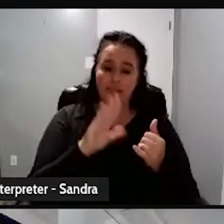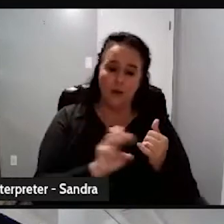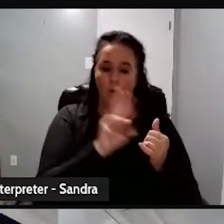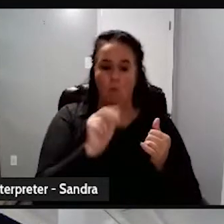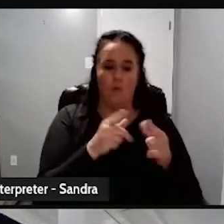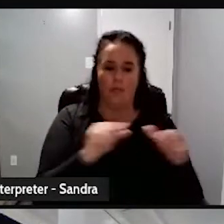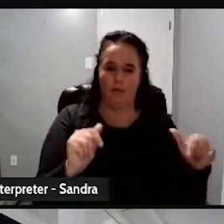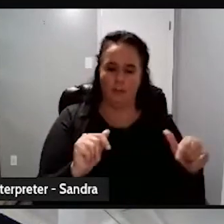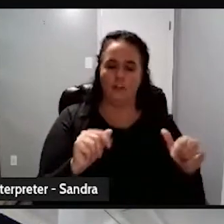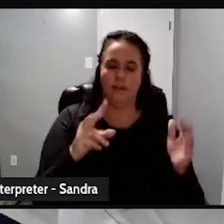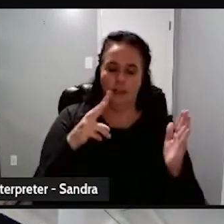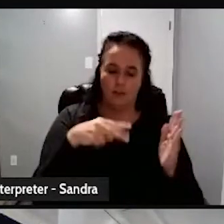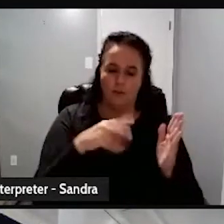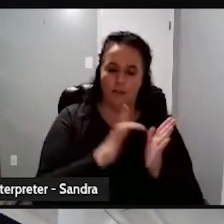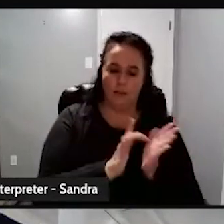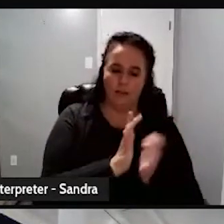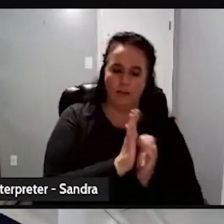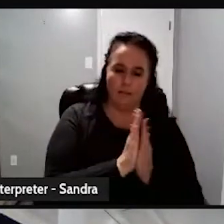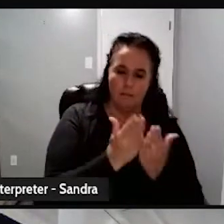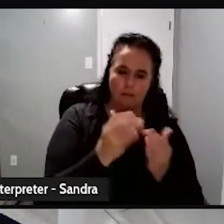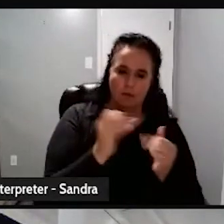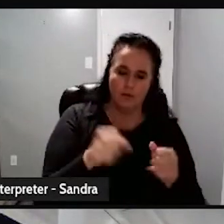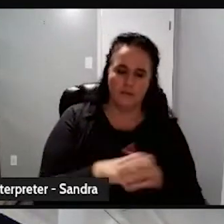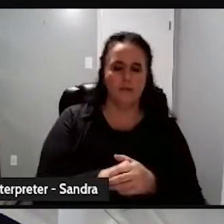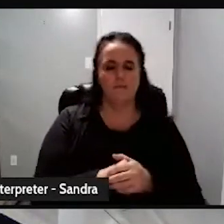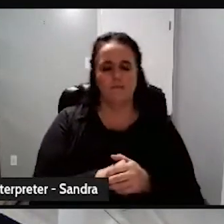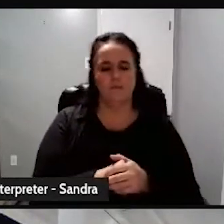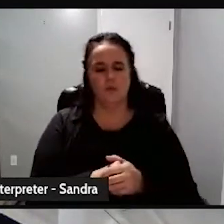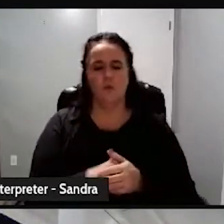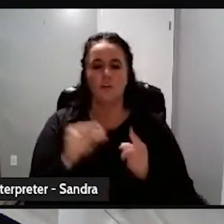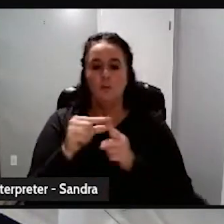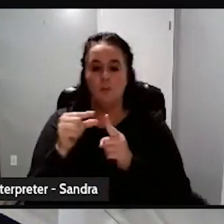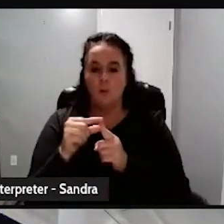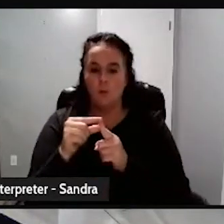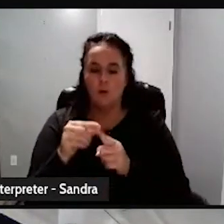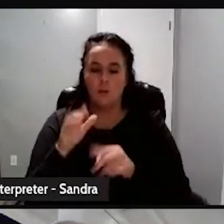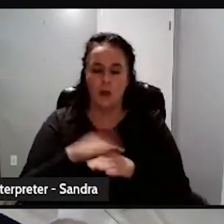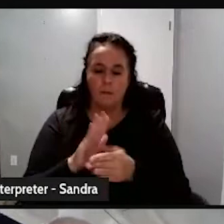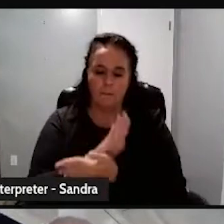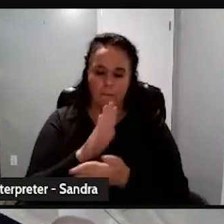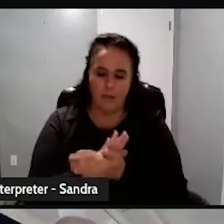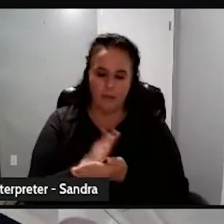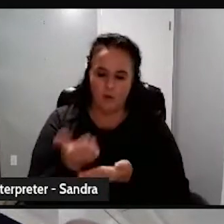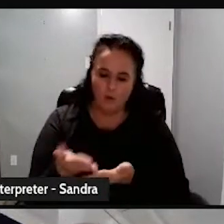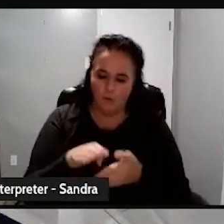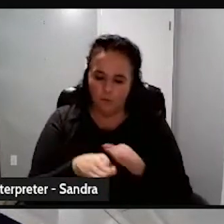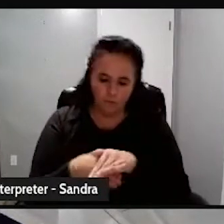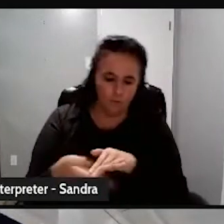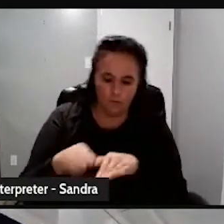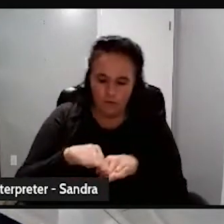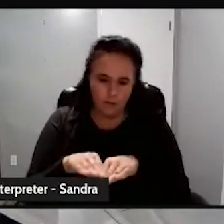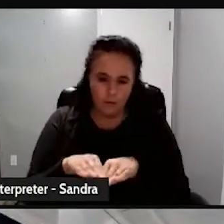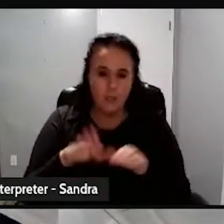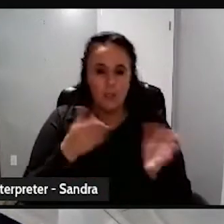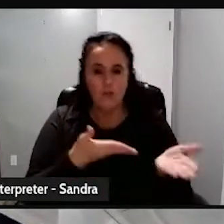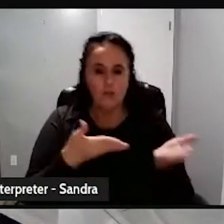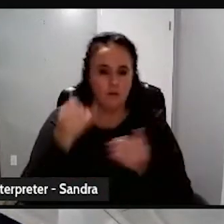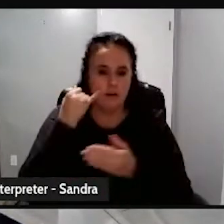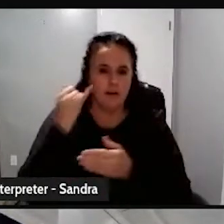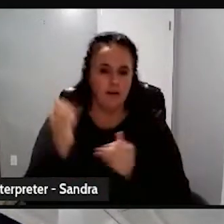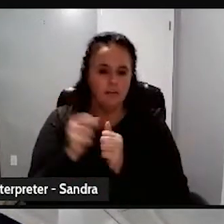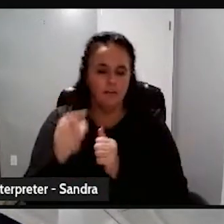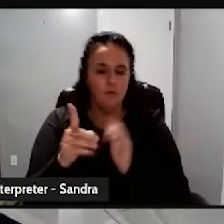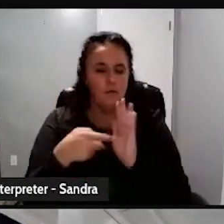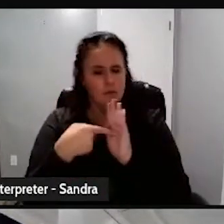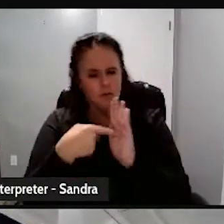on a piece of paper and fold it up, and like a magic spell, you take an idea with you and you can show it to someone else